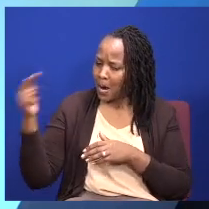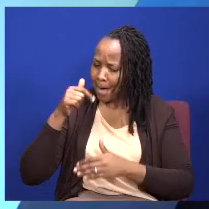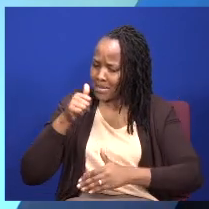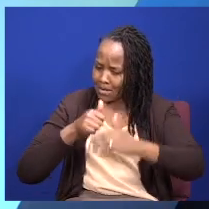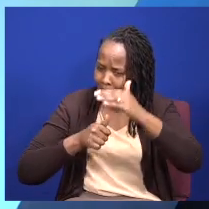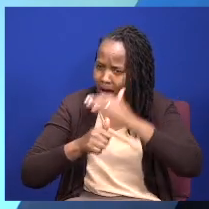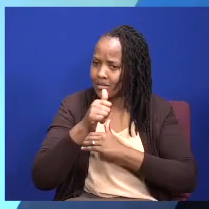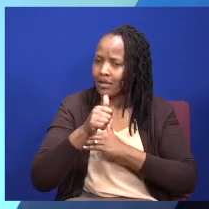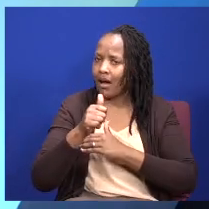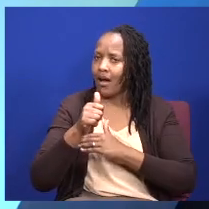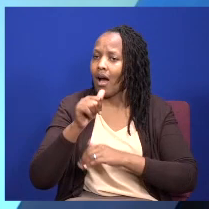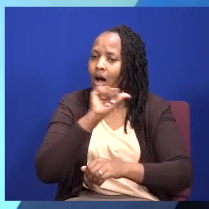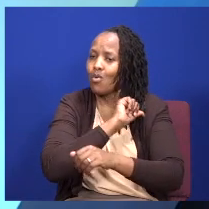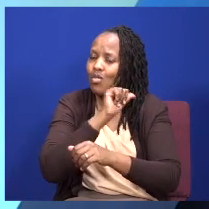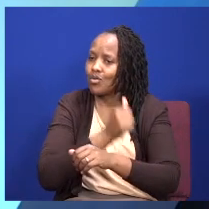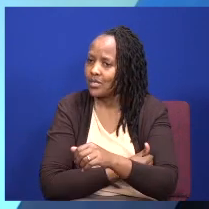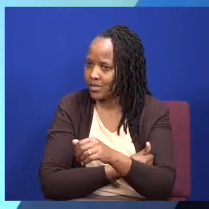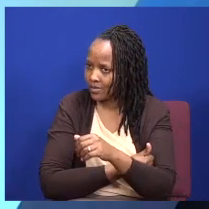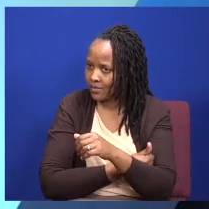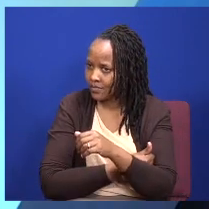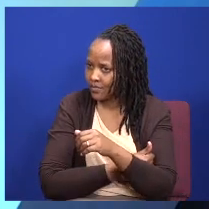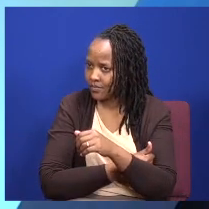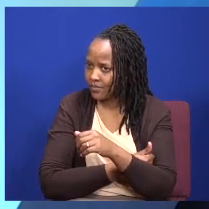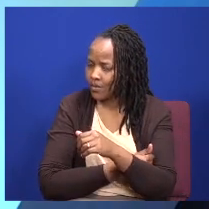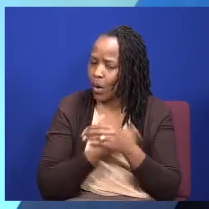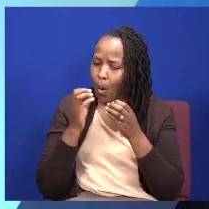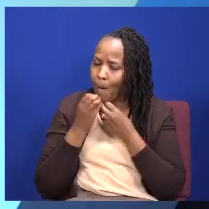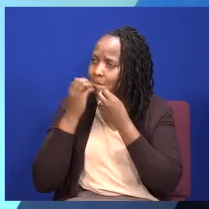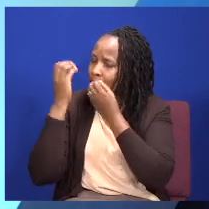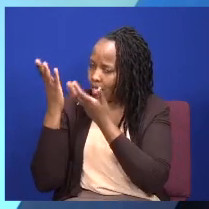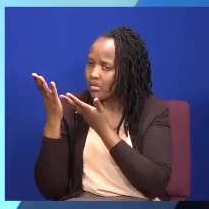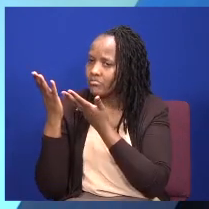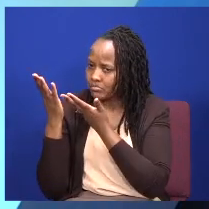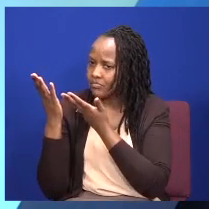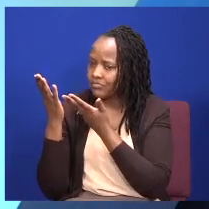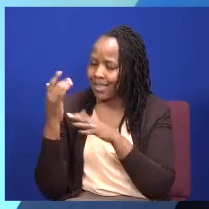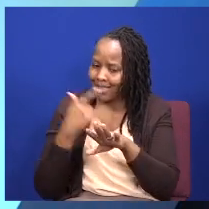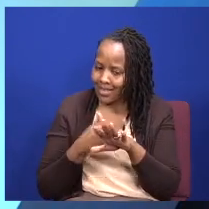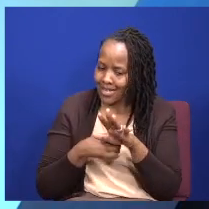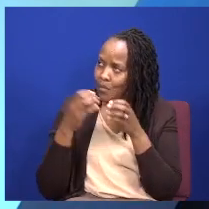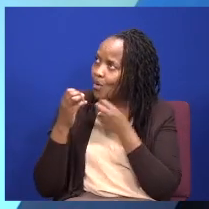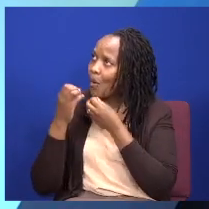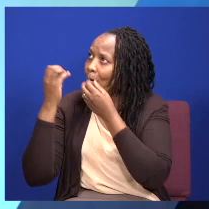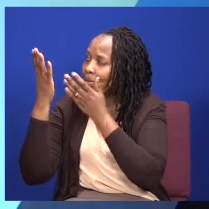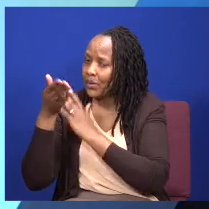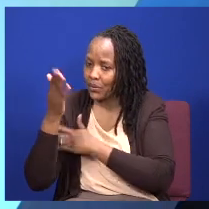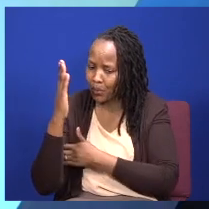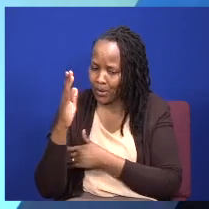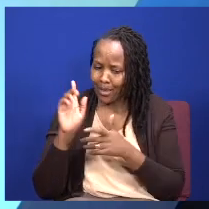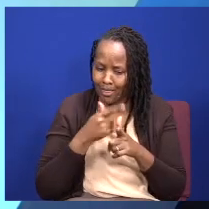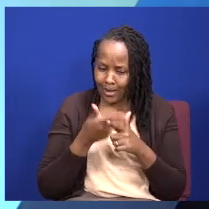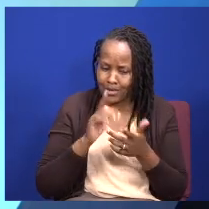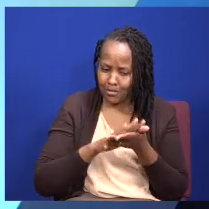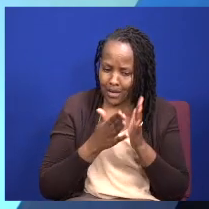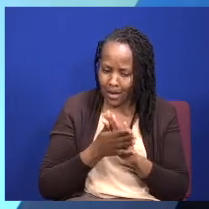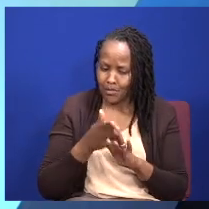authority, under the covering. So you submit to somebody and obey them. So when we submit ourselves to God and God becomes our Lord